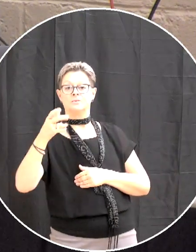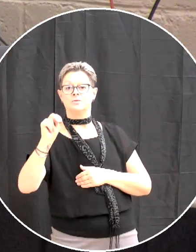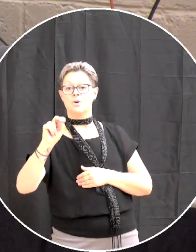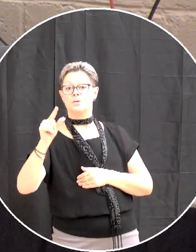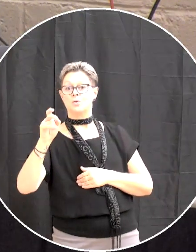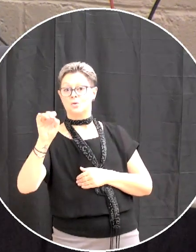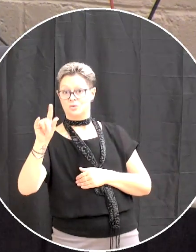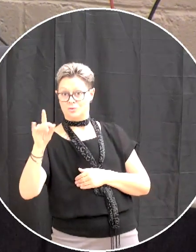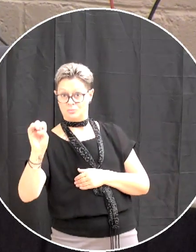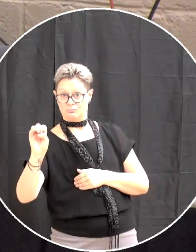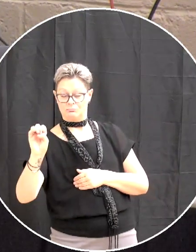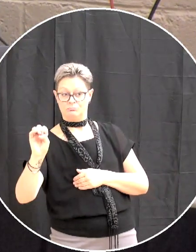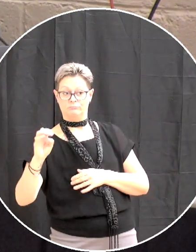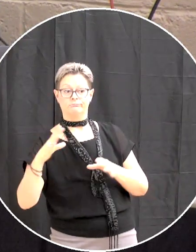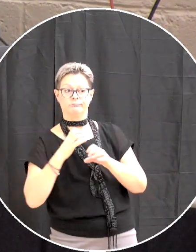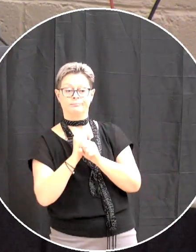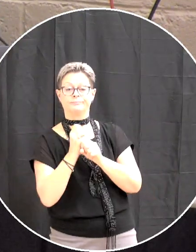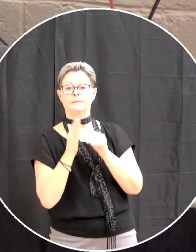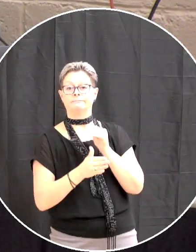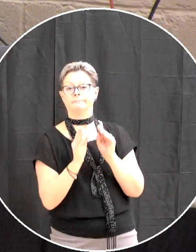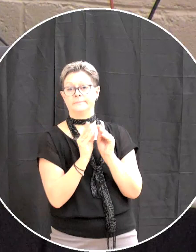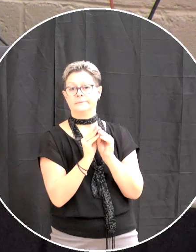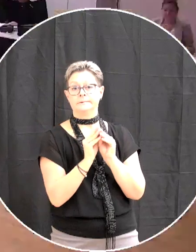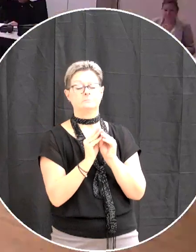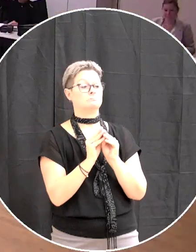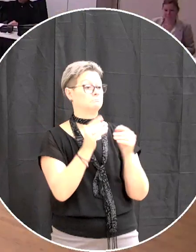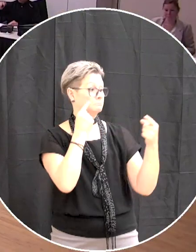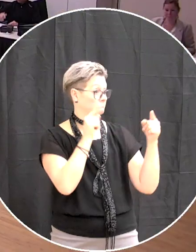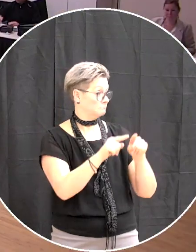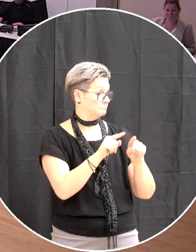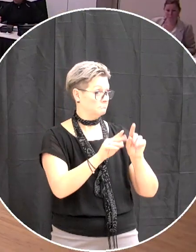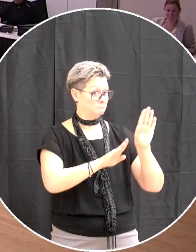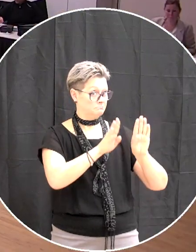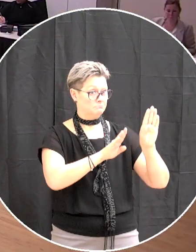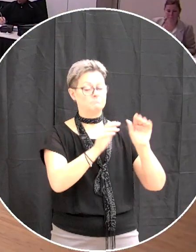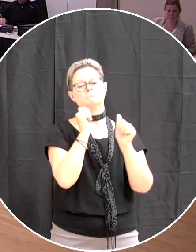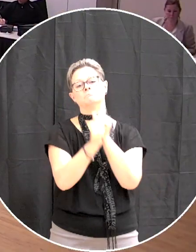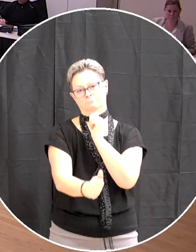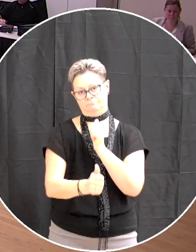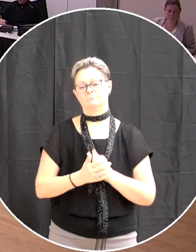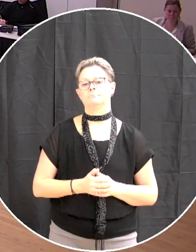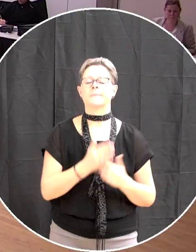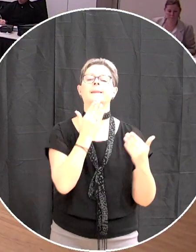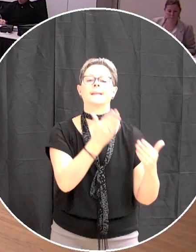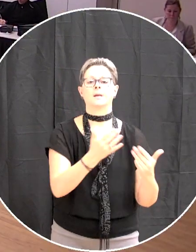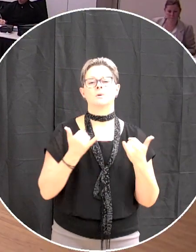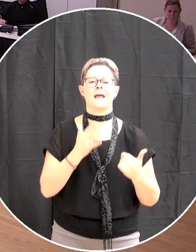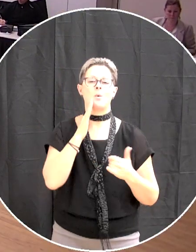All in favor? Aye. Motion carries. Thank you.